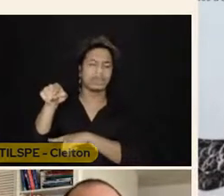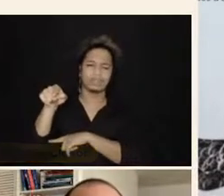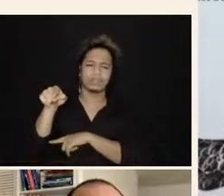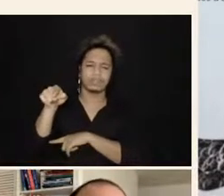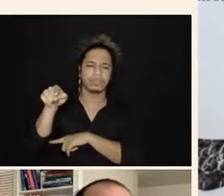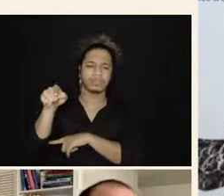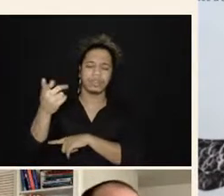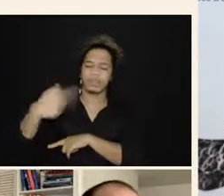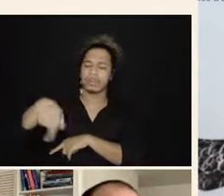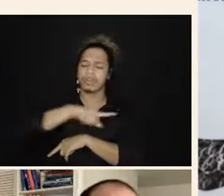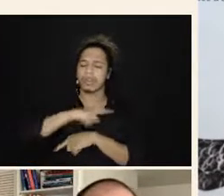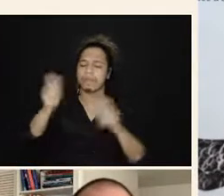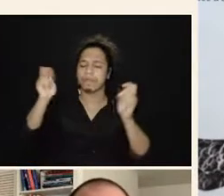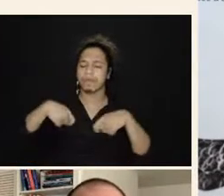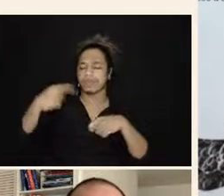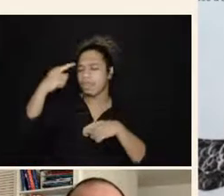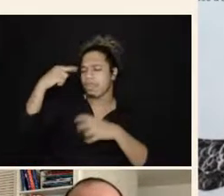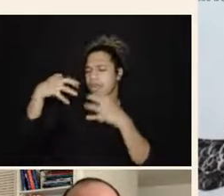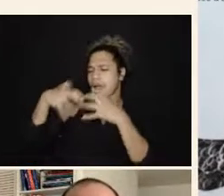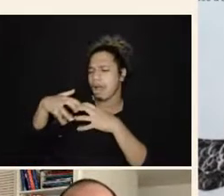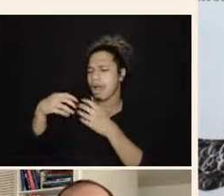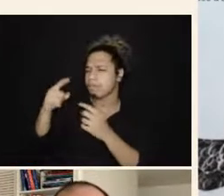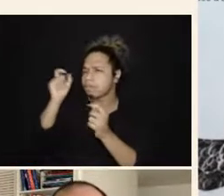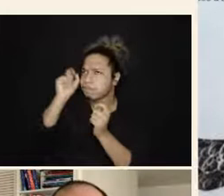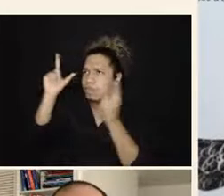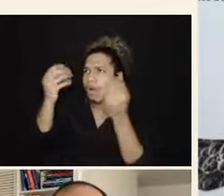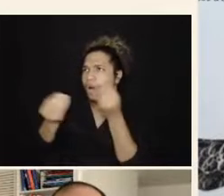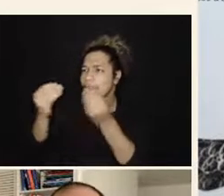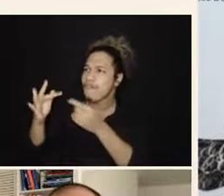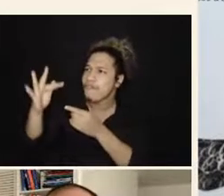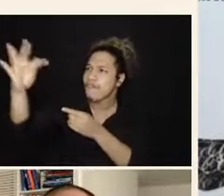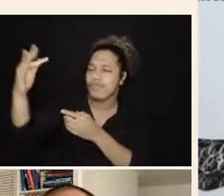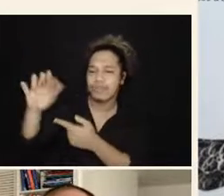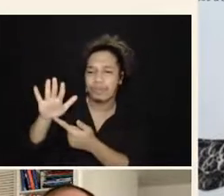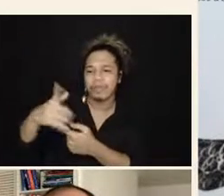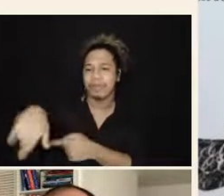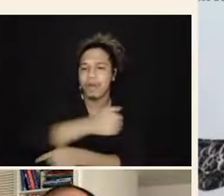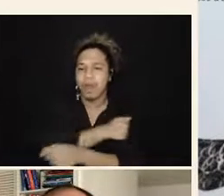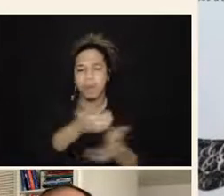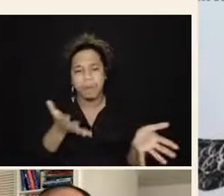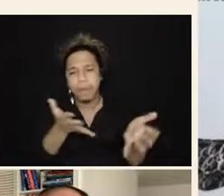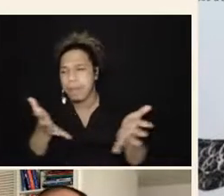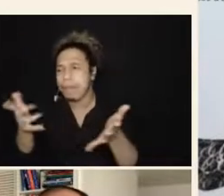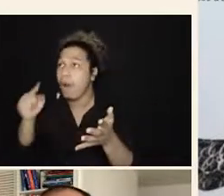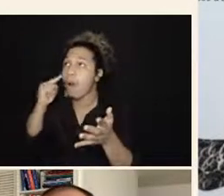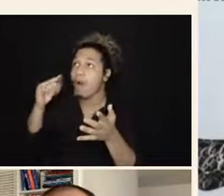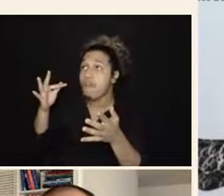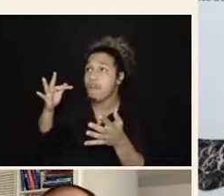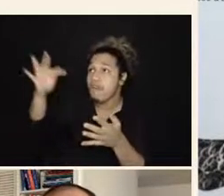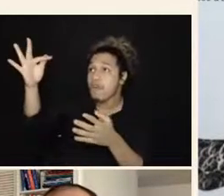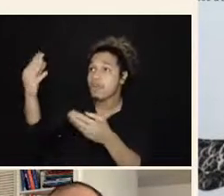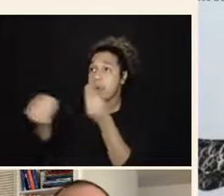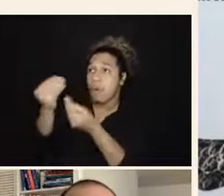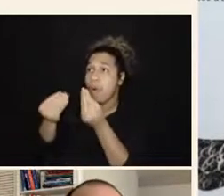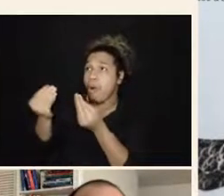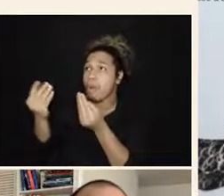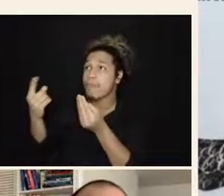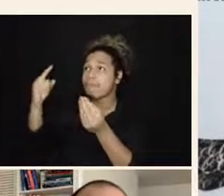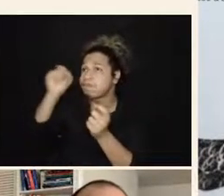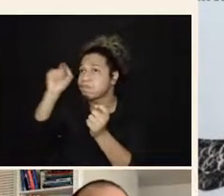start articulating ideas of the future and try to understand how we can bring these ideas and incorporate these